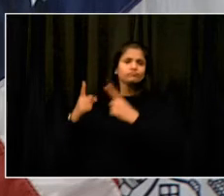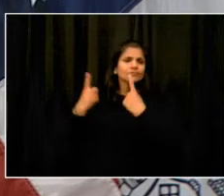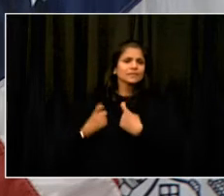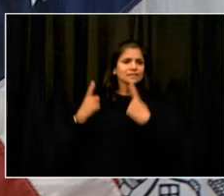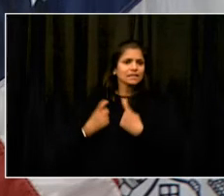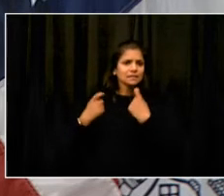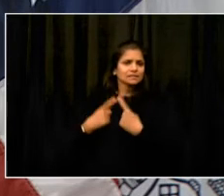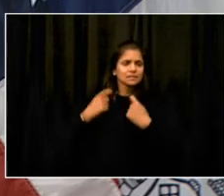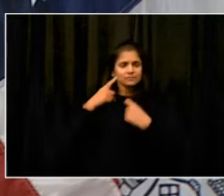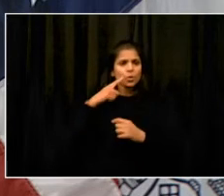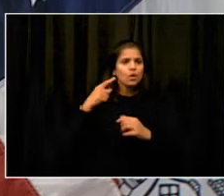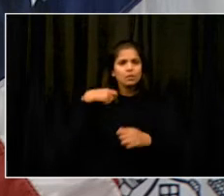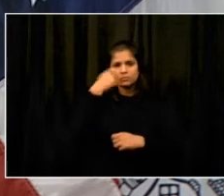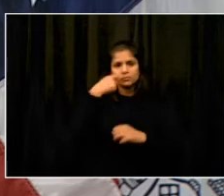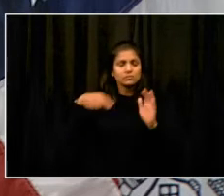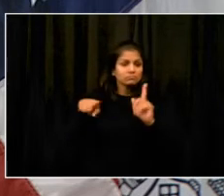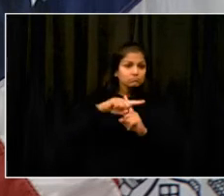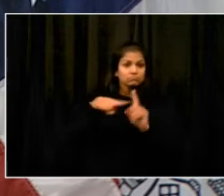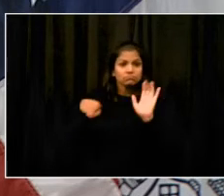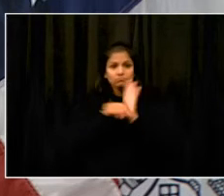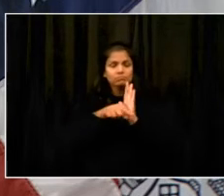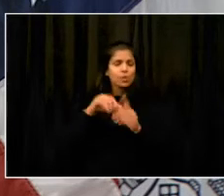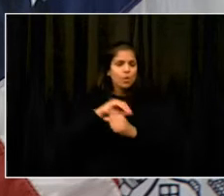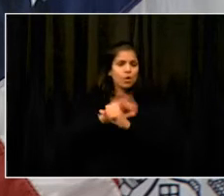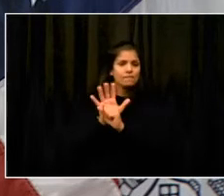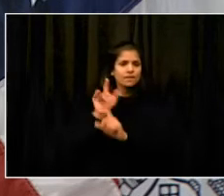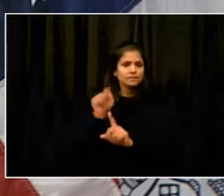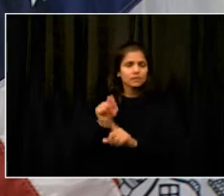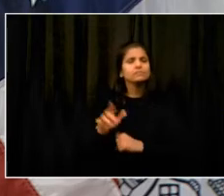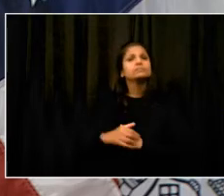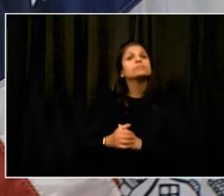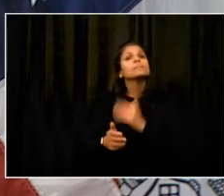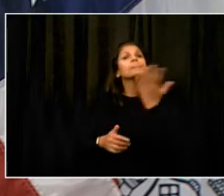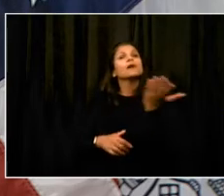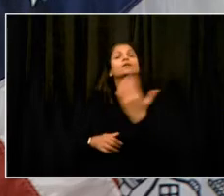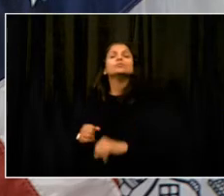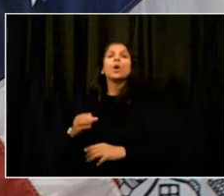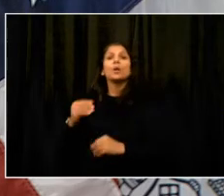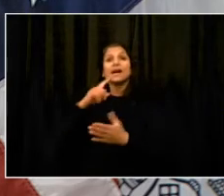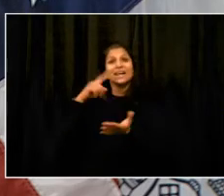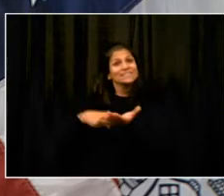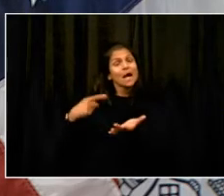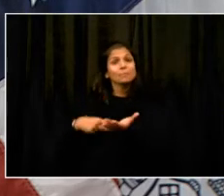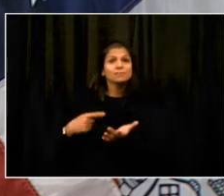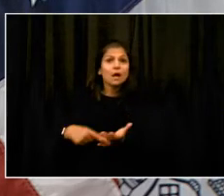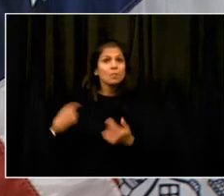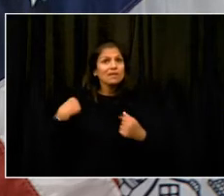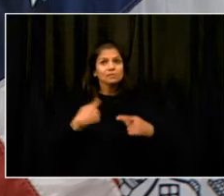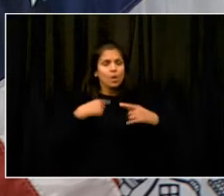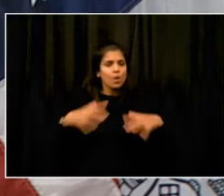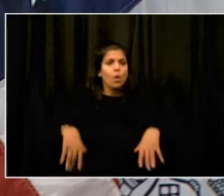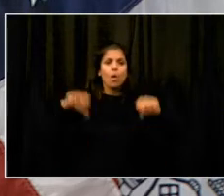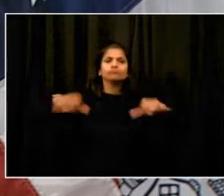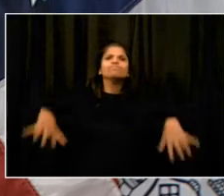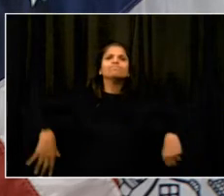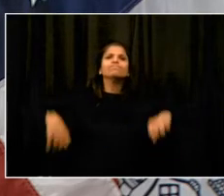Sometimes sometimes something happens at City Hall for a whole group of people, but typically I go to a health and hospitals